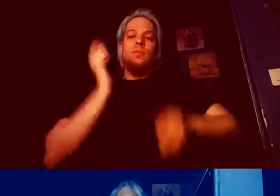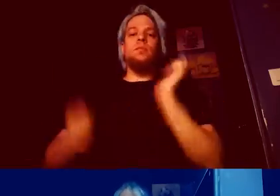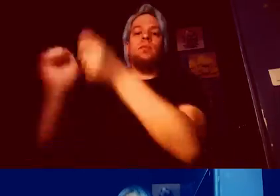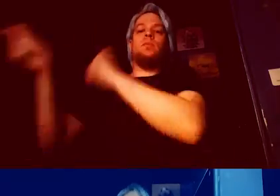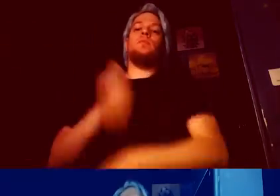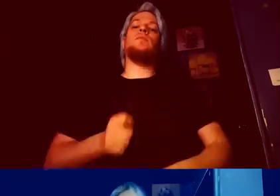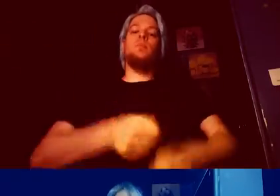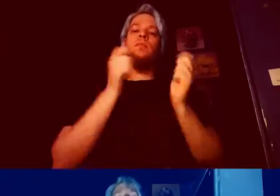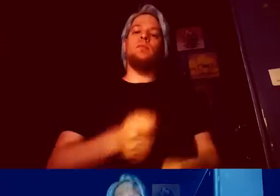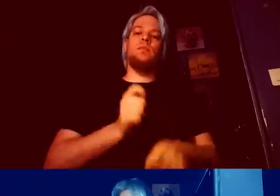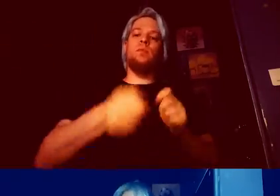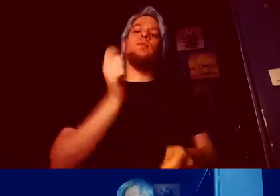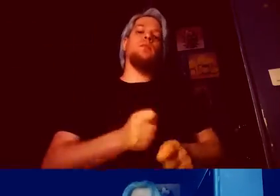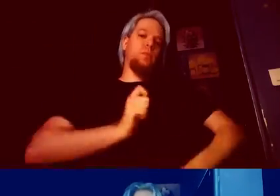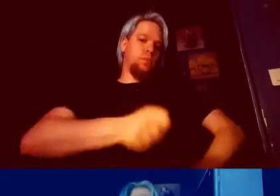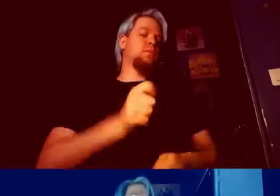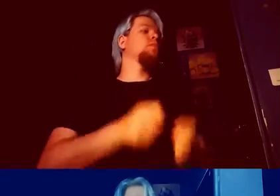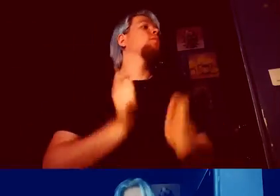I'll see you next week Enjoy!